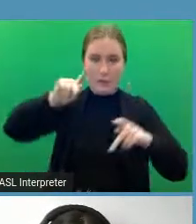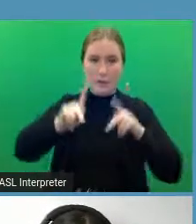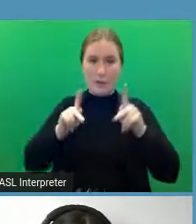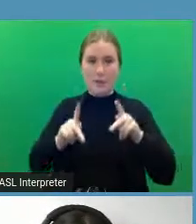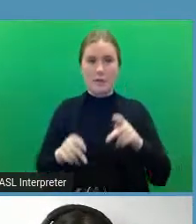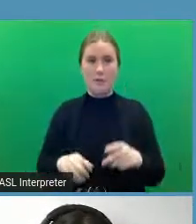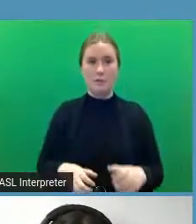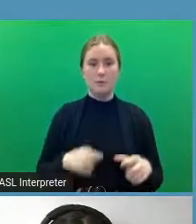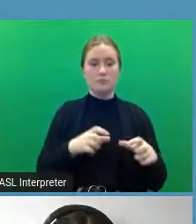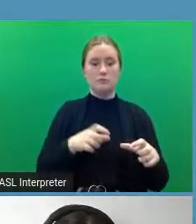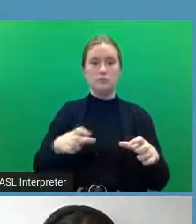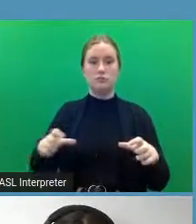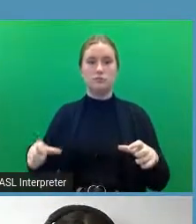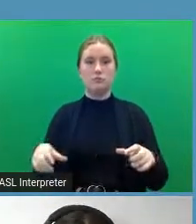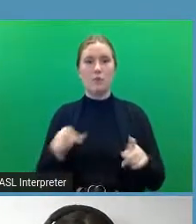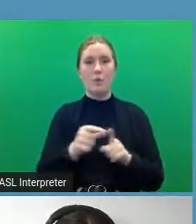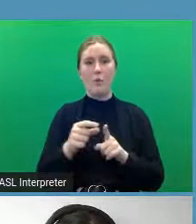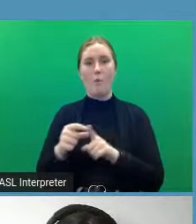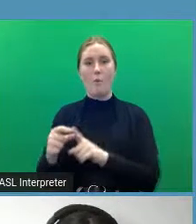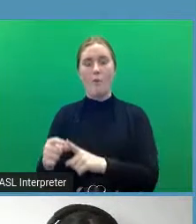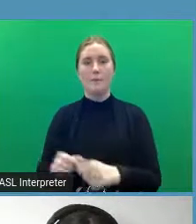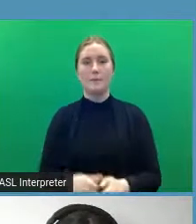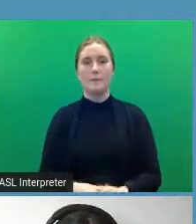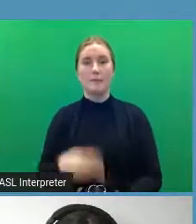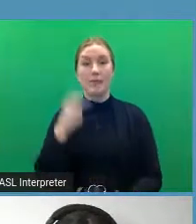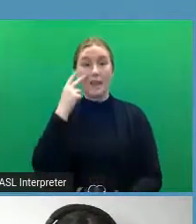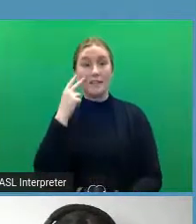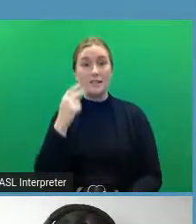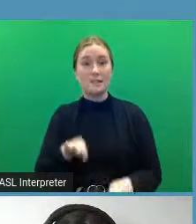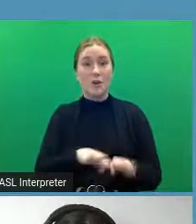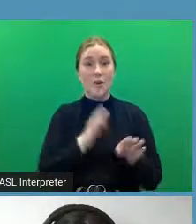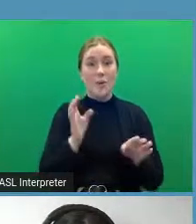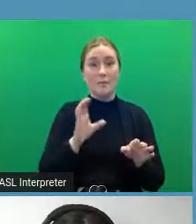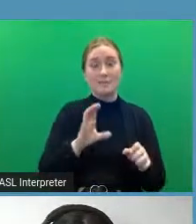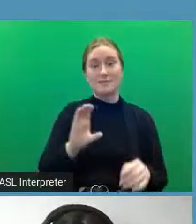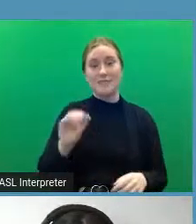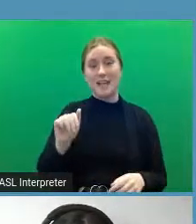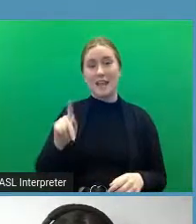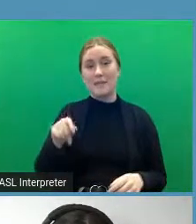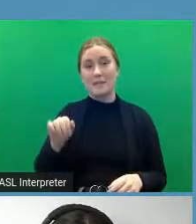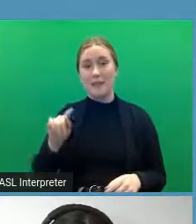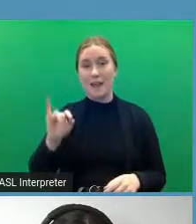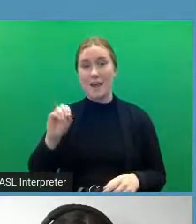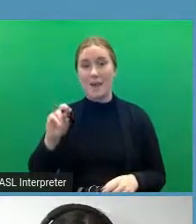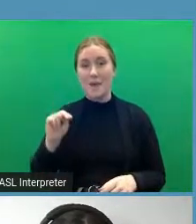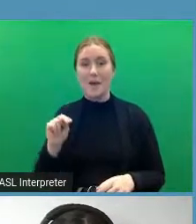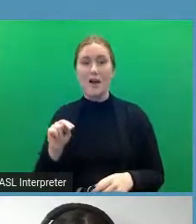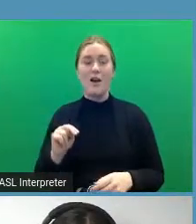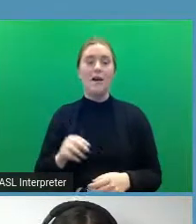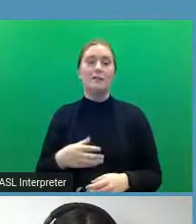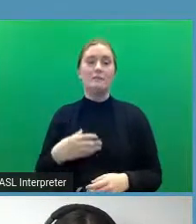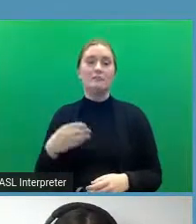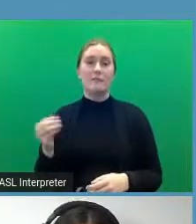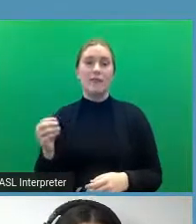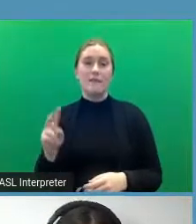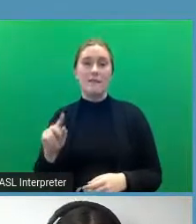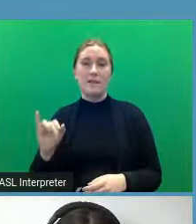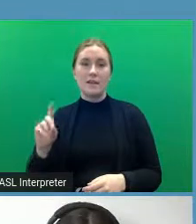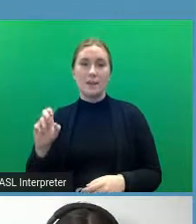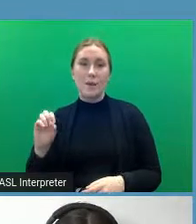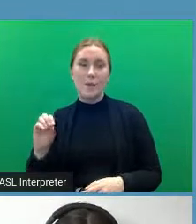see an open caption and an open subtitle. And so these are burned into the video, and this is used